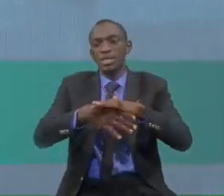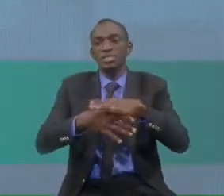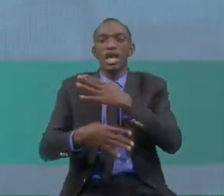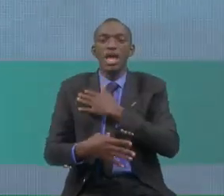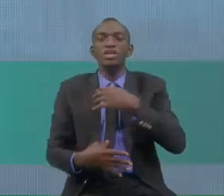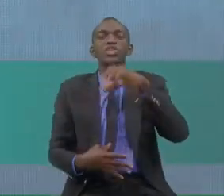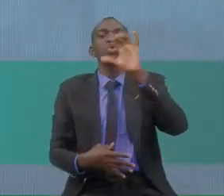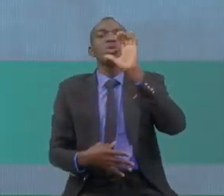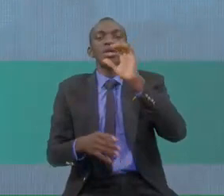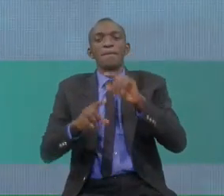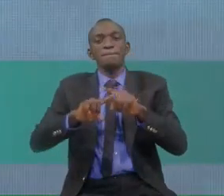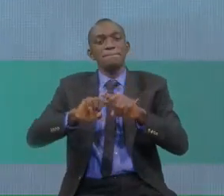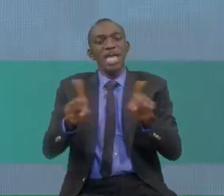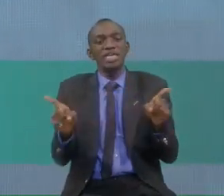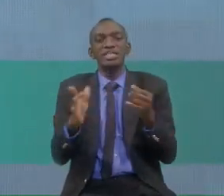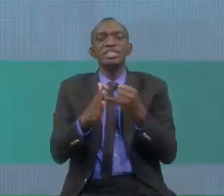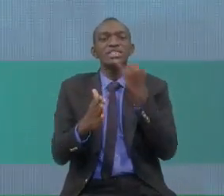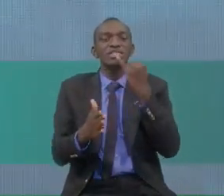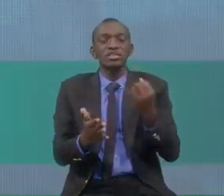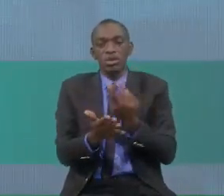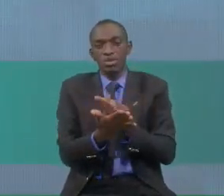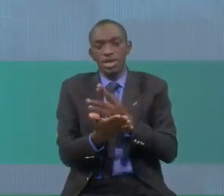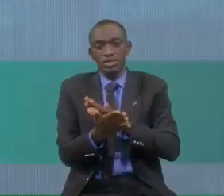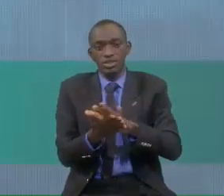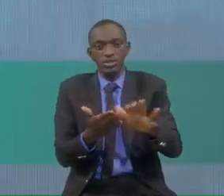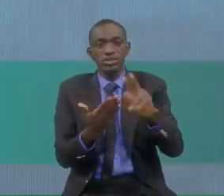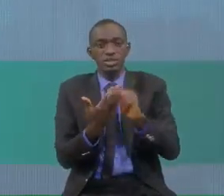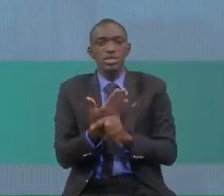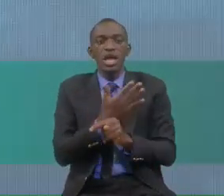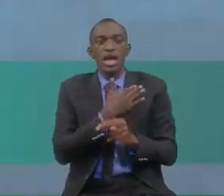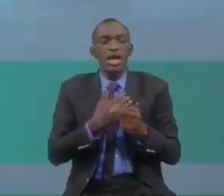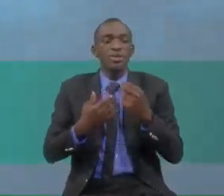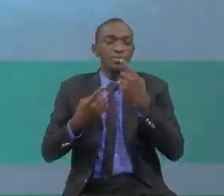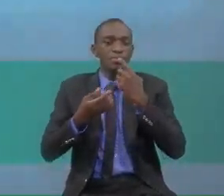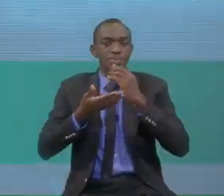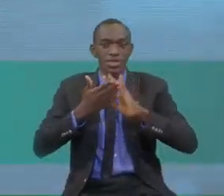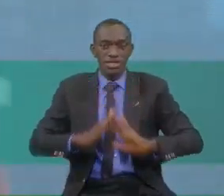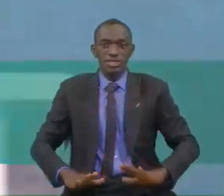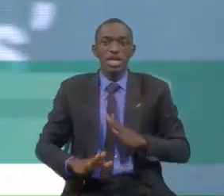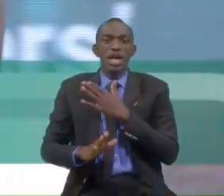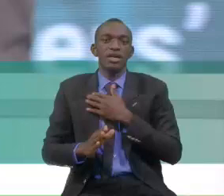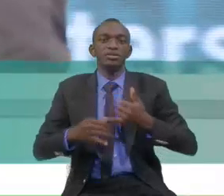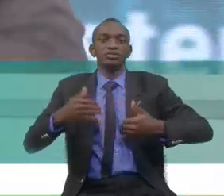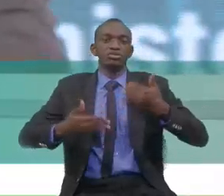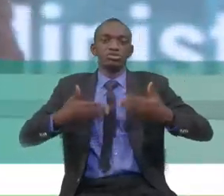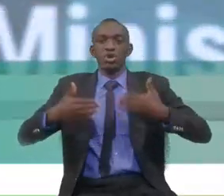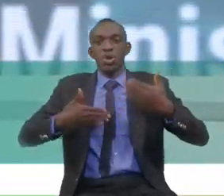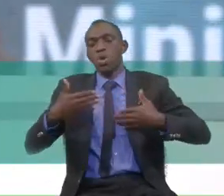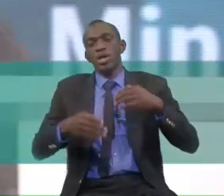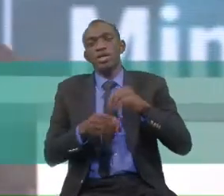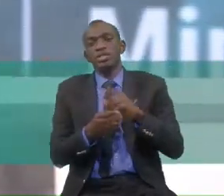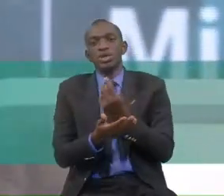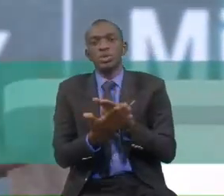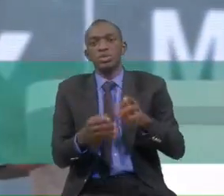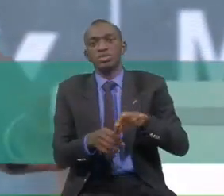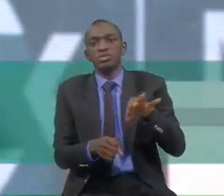it is righteousness and peace and joy in the Holy Ghost. And joy in